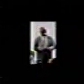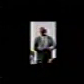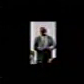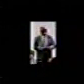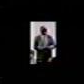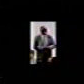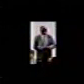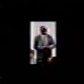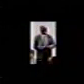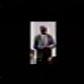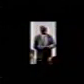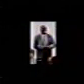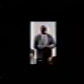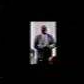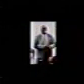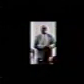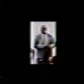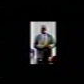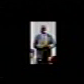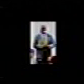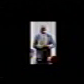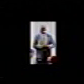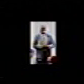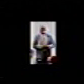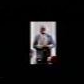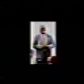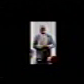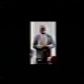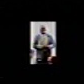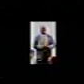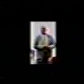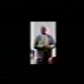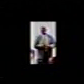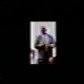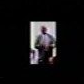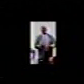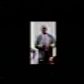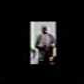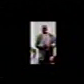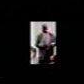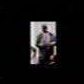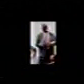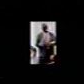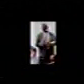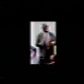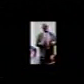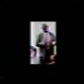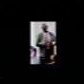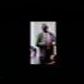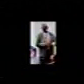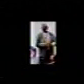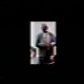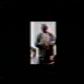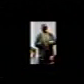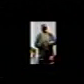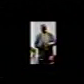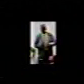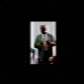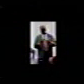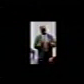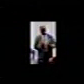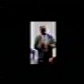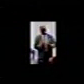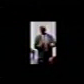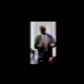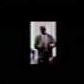until you finish spending the money. They will not leave you alone. All that wastage in your life, I pull them down right now. I